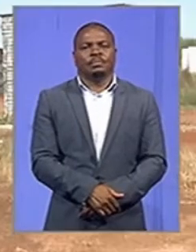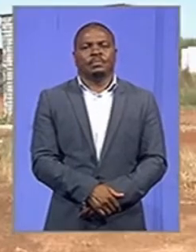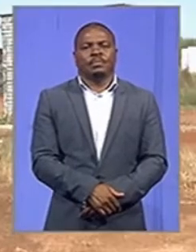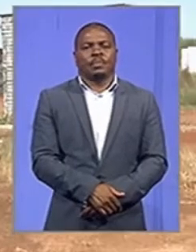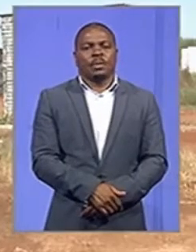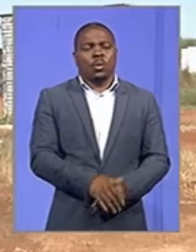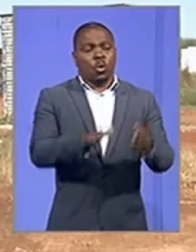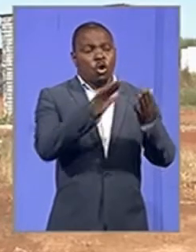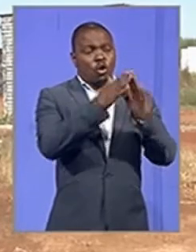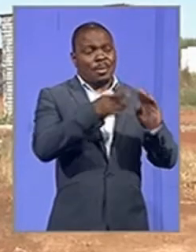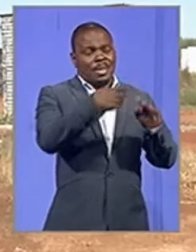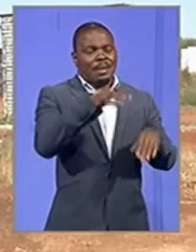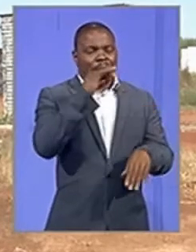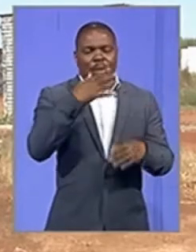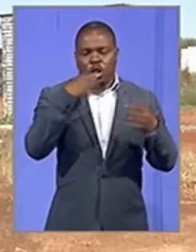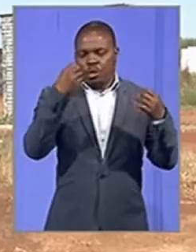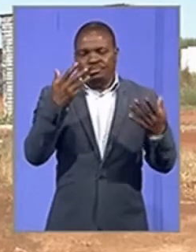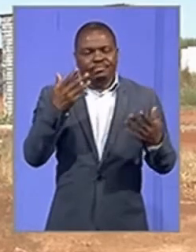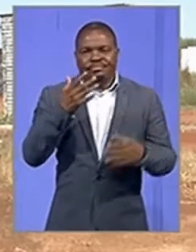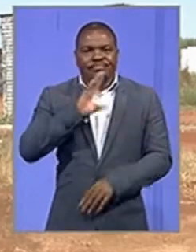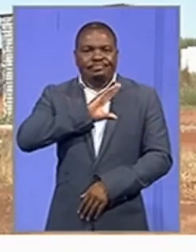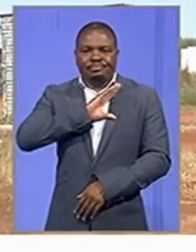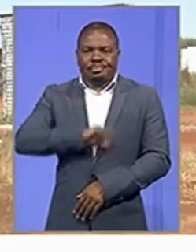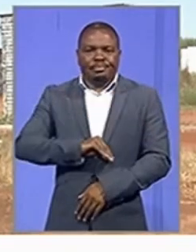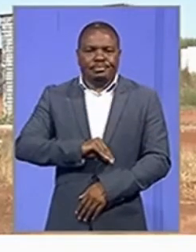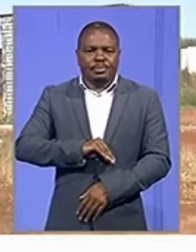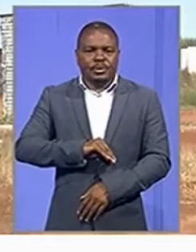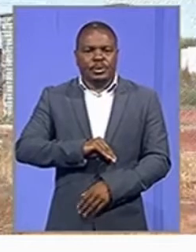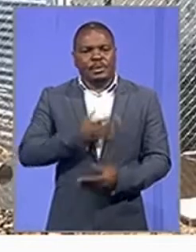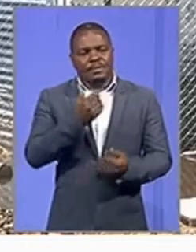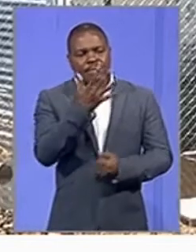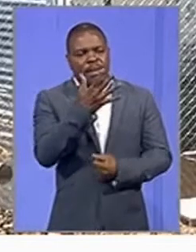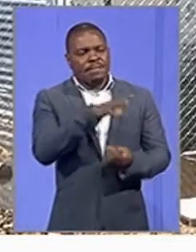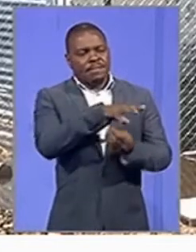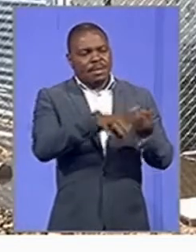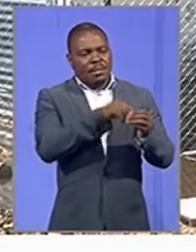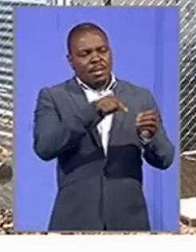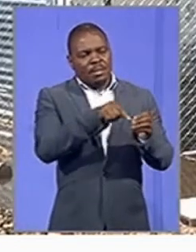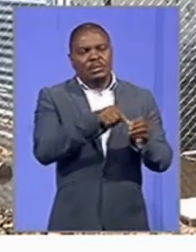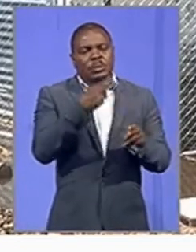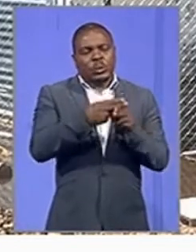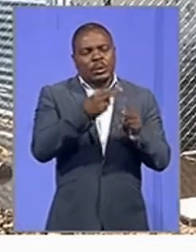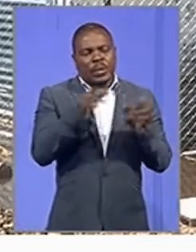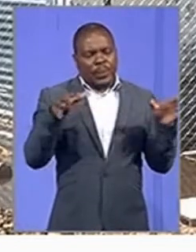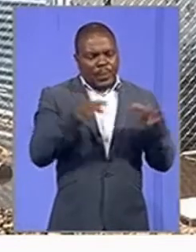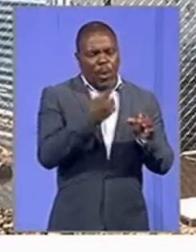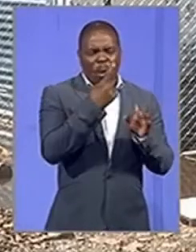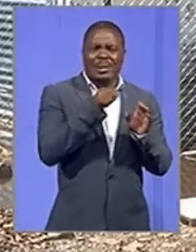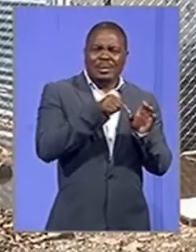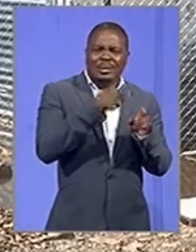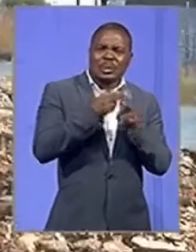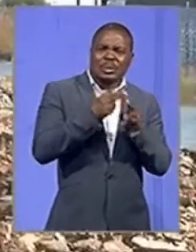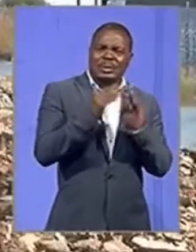Baagi ba fano ba re ba latlhegetswe ke tsholofelo malapa a le 5 a arogana ntlwana boithusetso e le nngwe mme